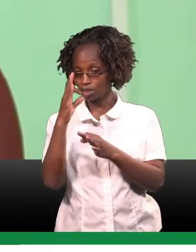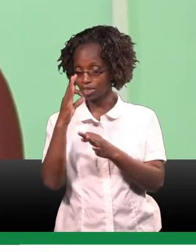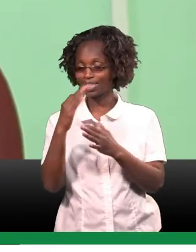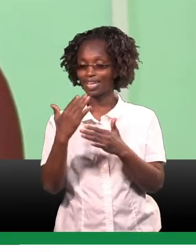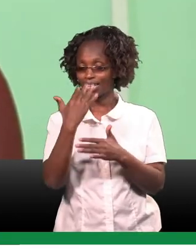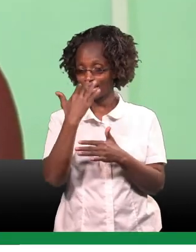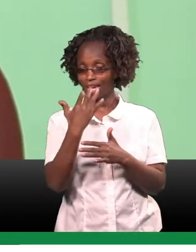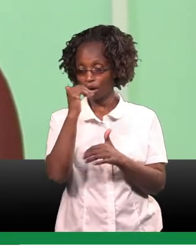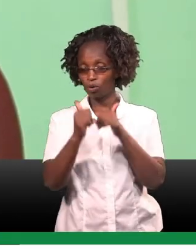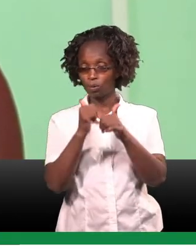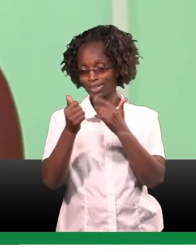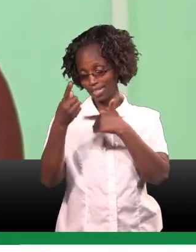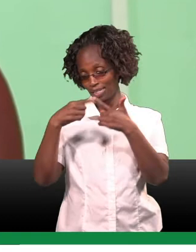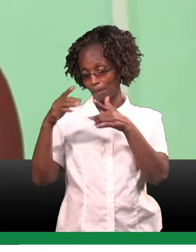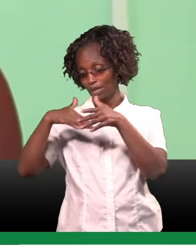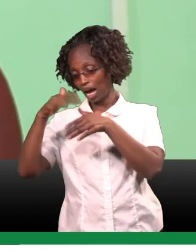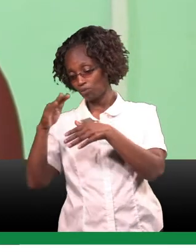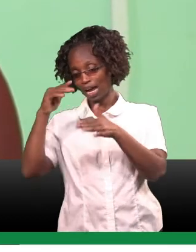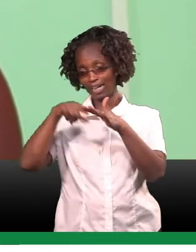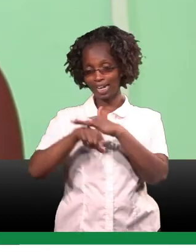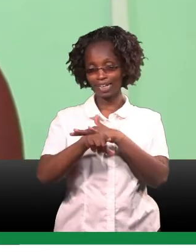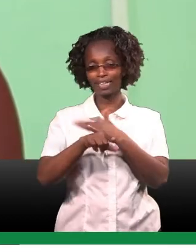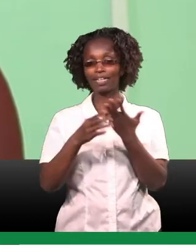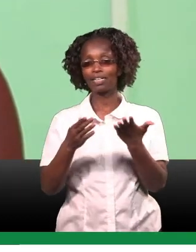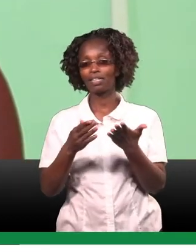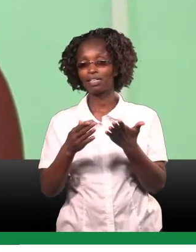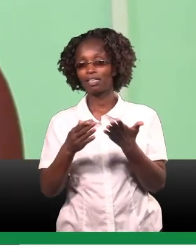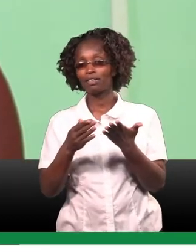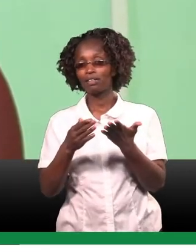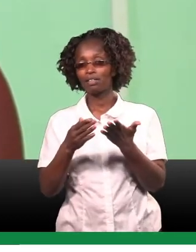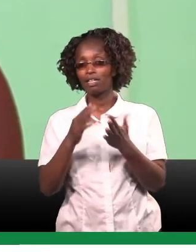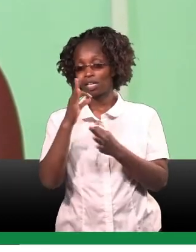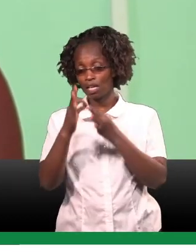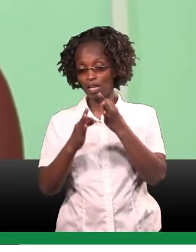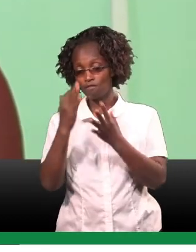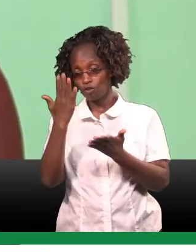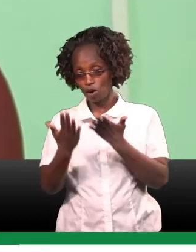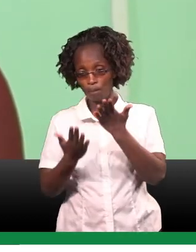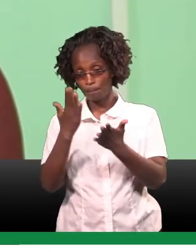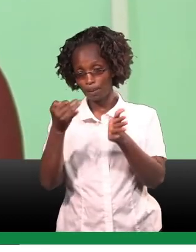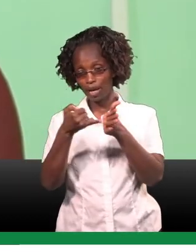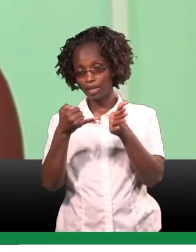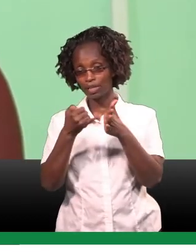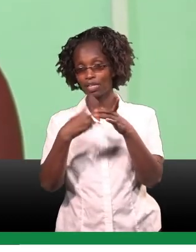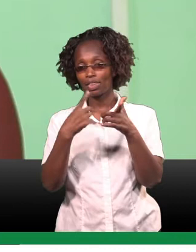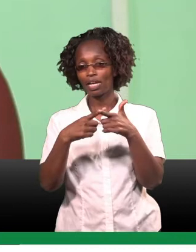lungs during breathing. Okay, we are now combining that with the clinical symptomatology. One comes up with a